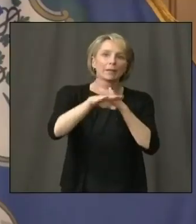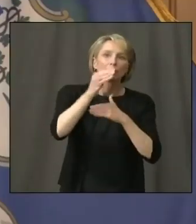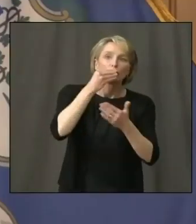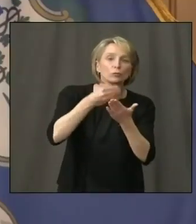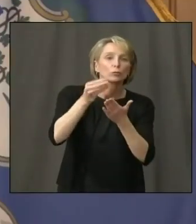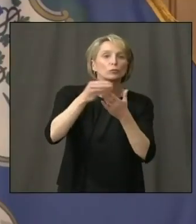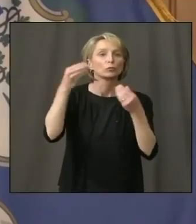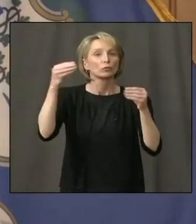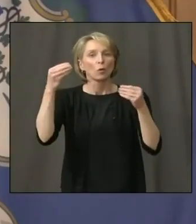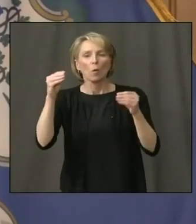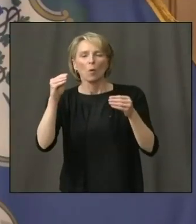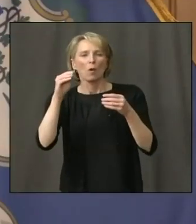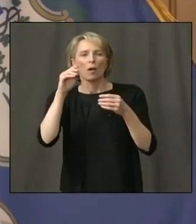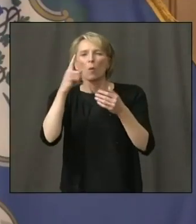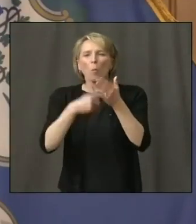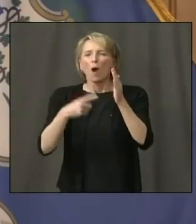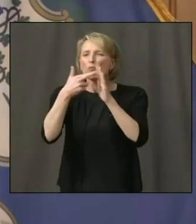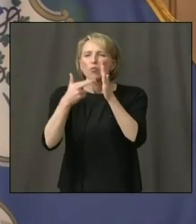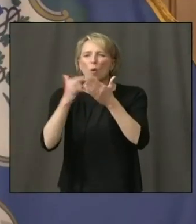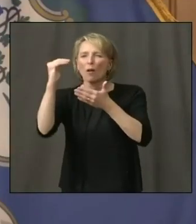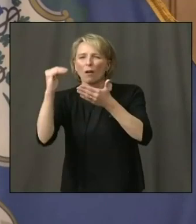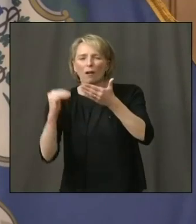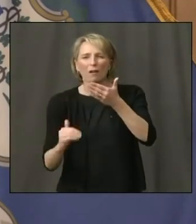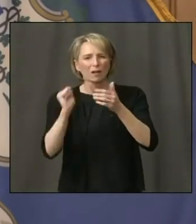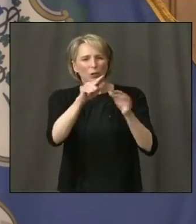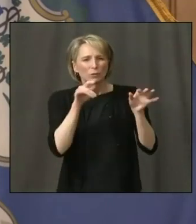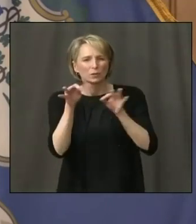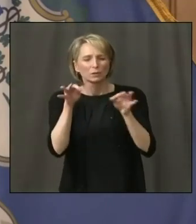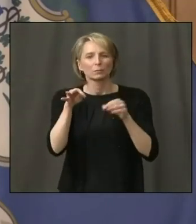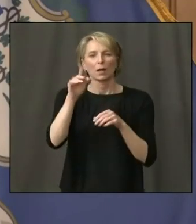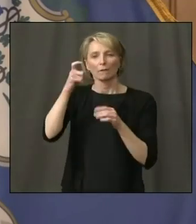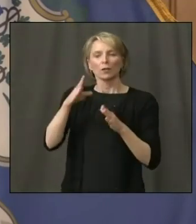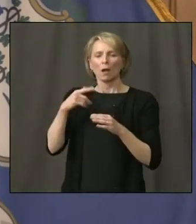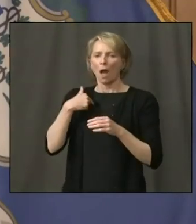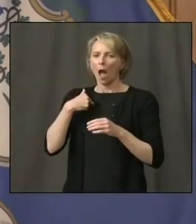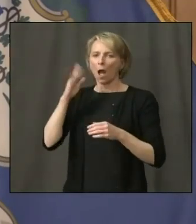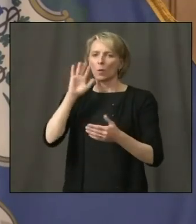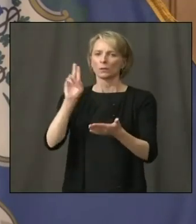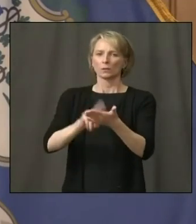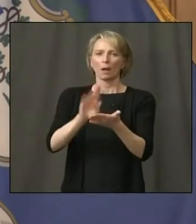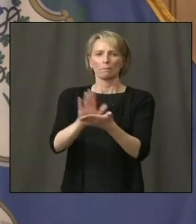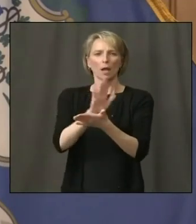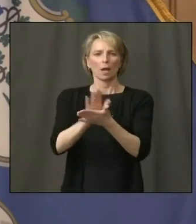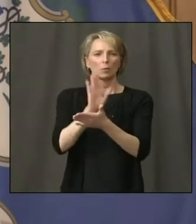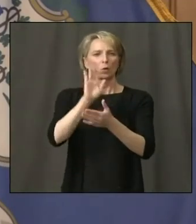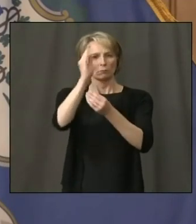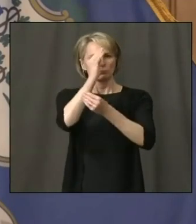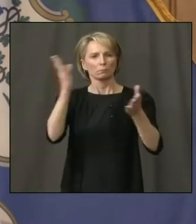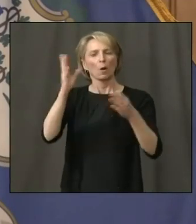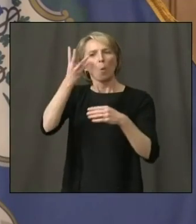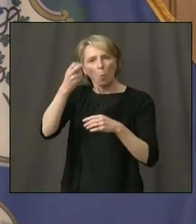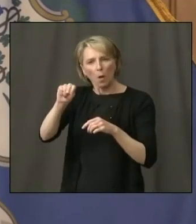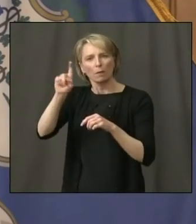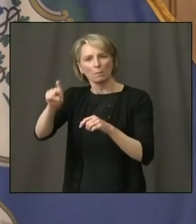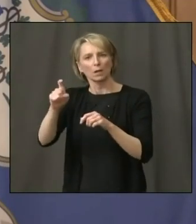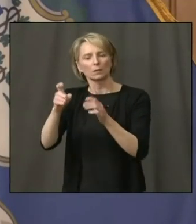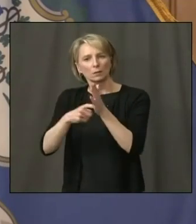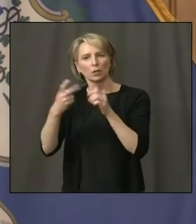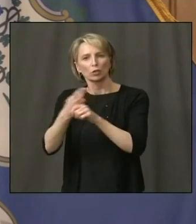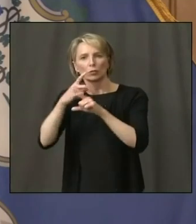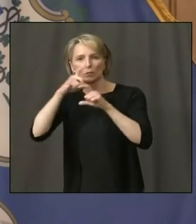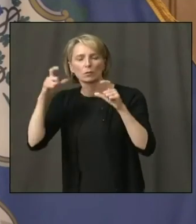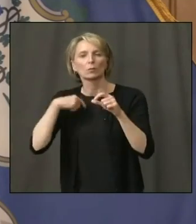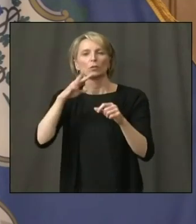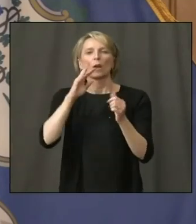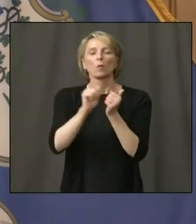We're going to issue those guidelines to be clear as a day about what you ought to do, because talking to CDC, talking to Dr. Fauci,